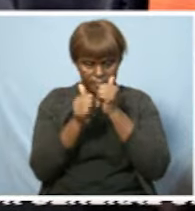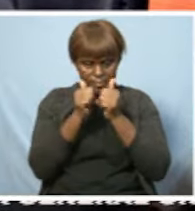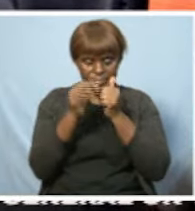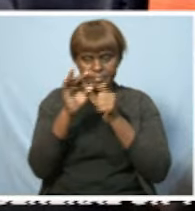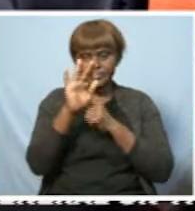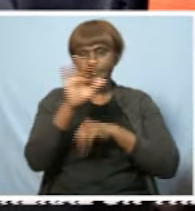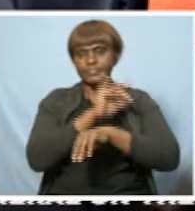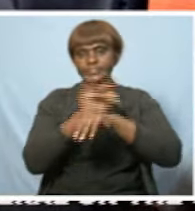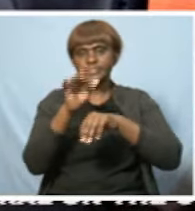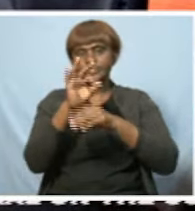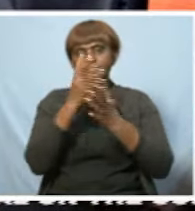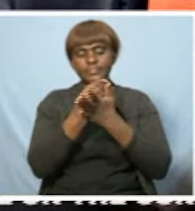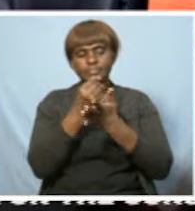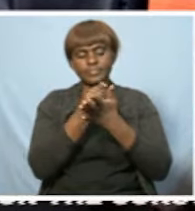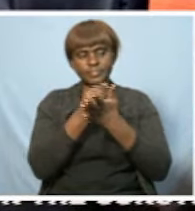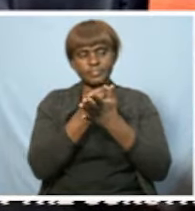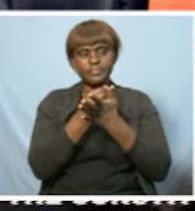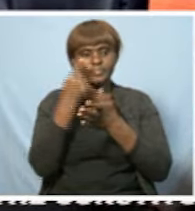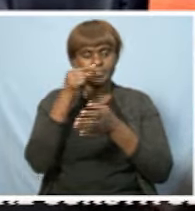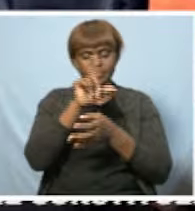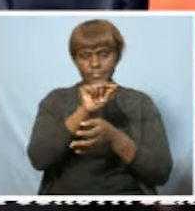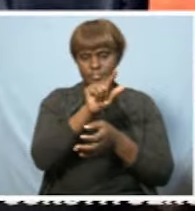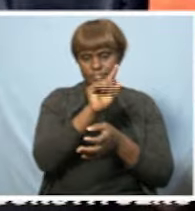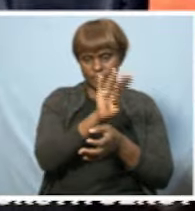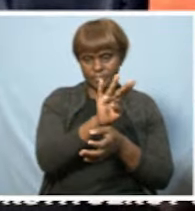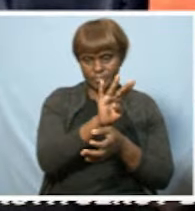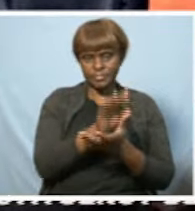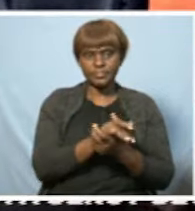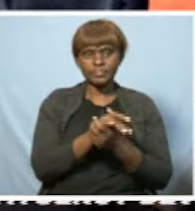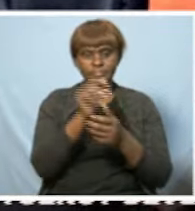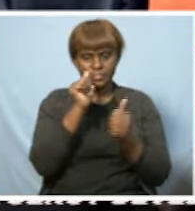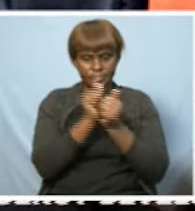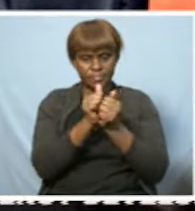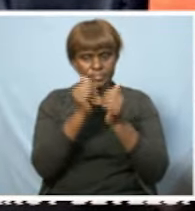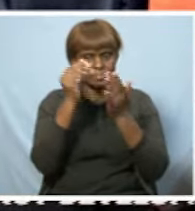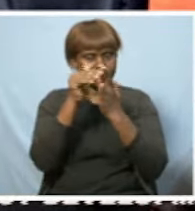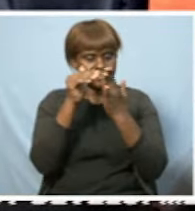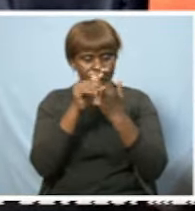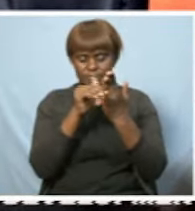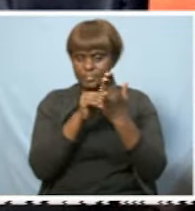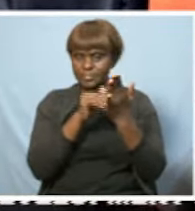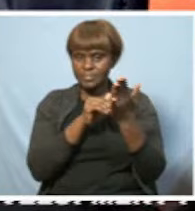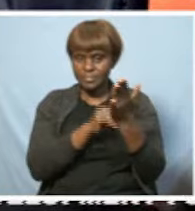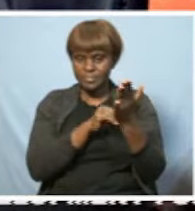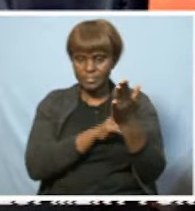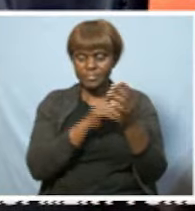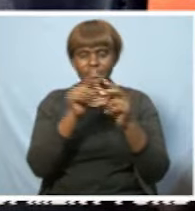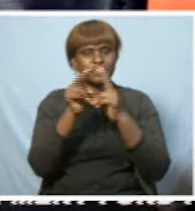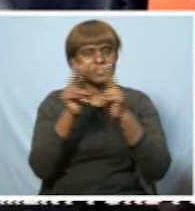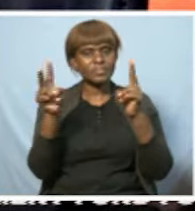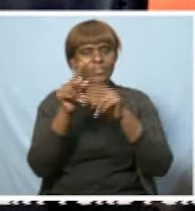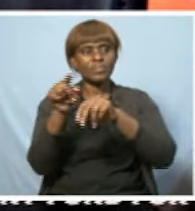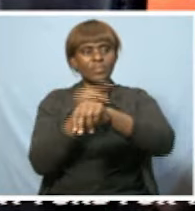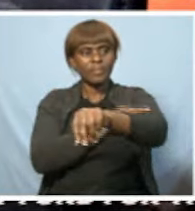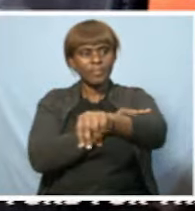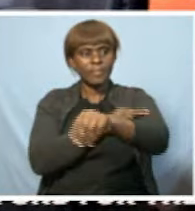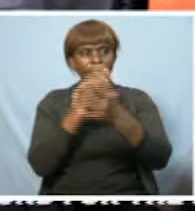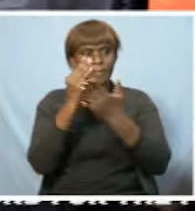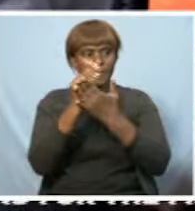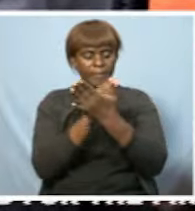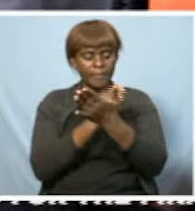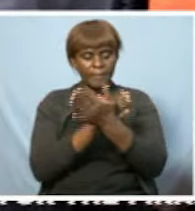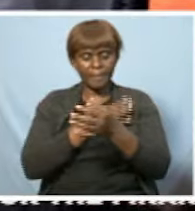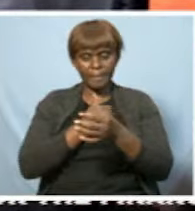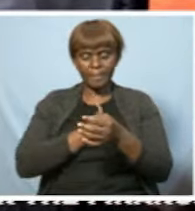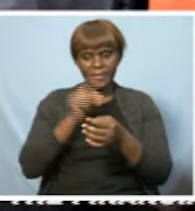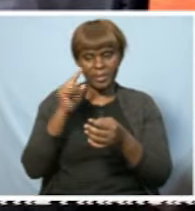of funding for 2024. And this, Chair, is a very big problem, because I have seen this is the first